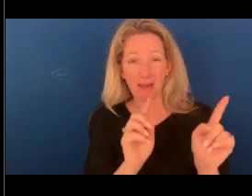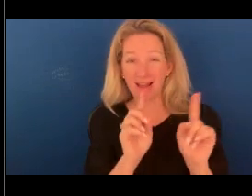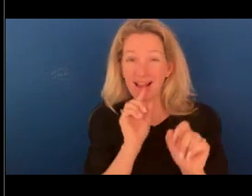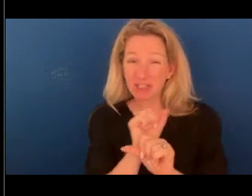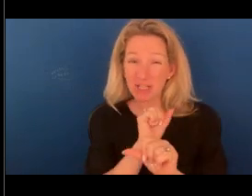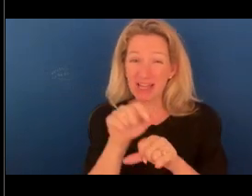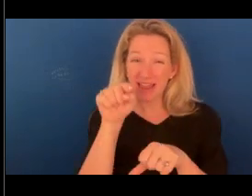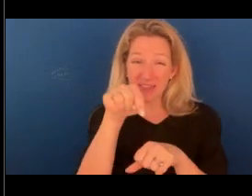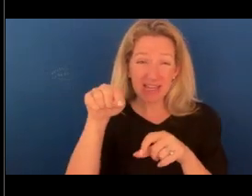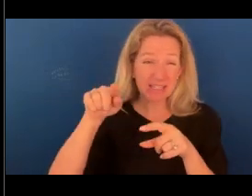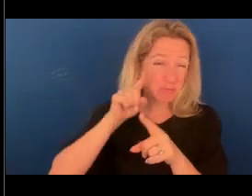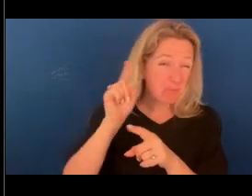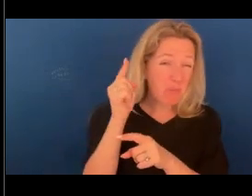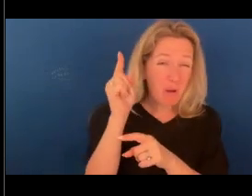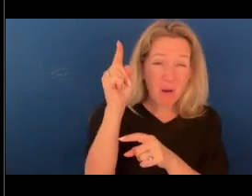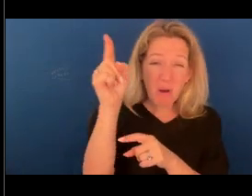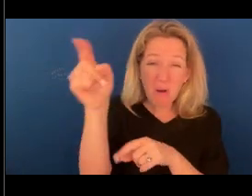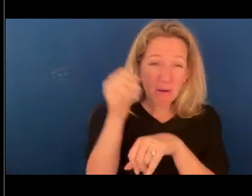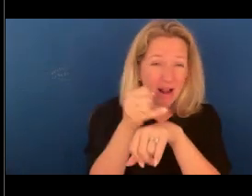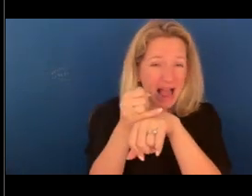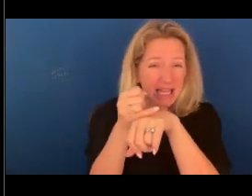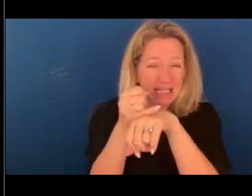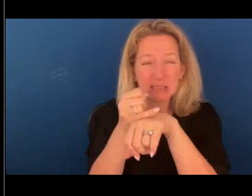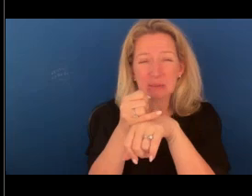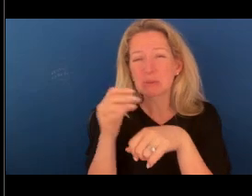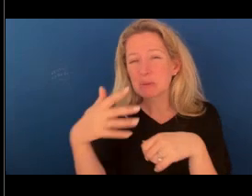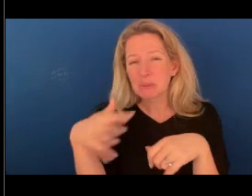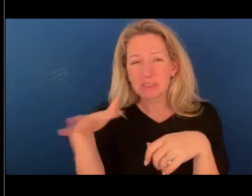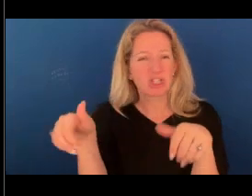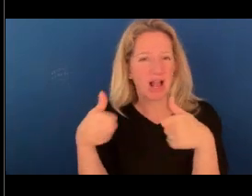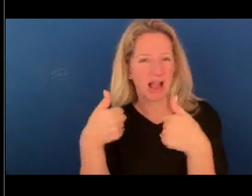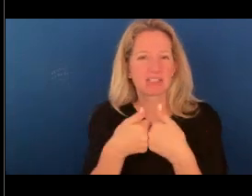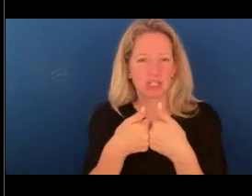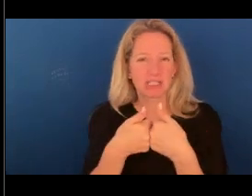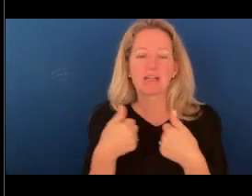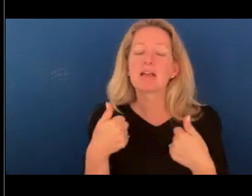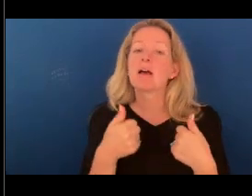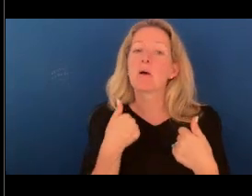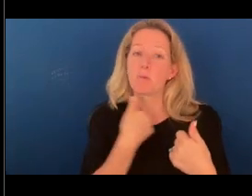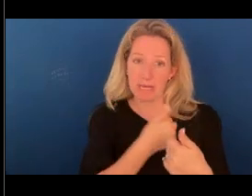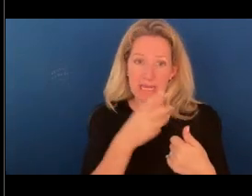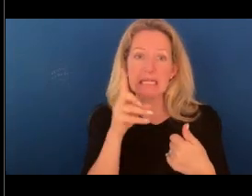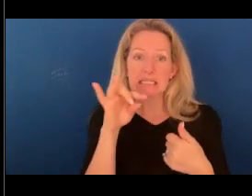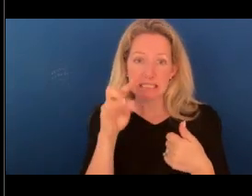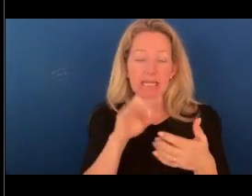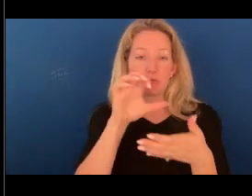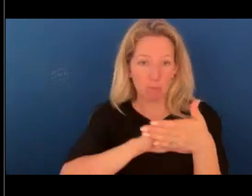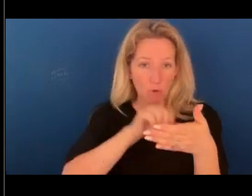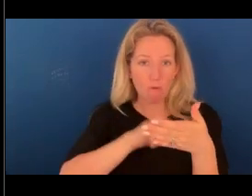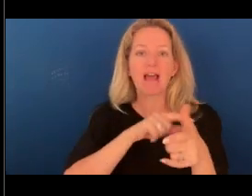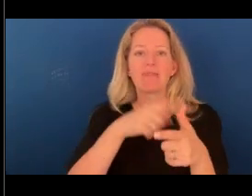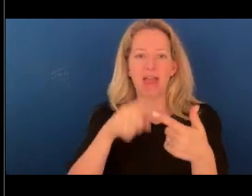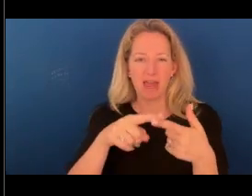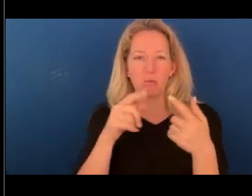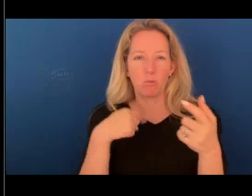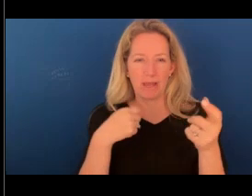islands, it was really challenging. But one thing I did want to note is we removed that debris and then we categorized it by type of